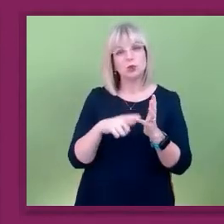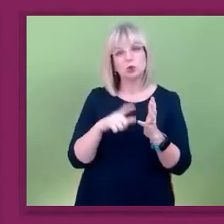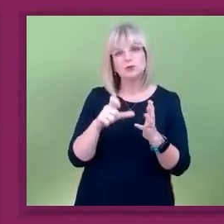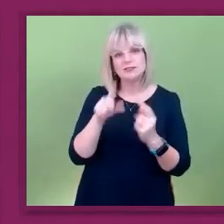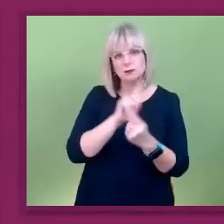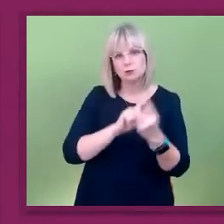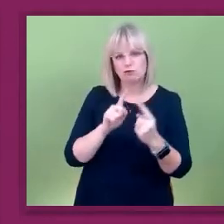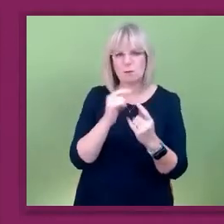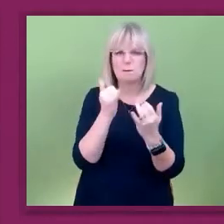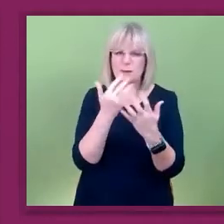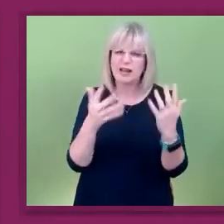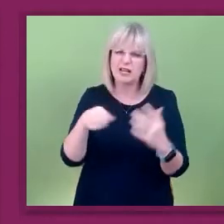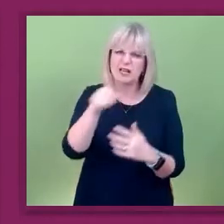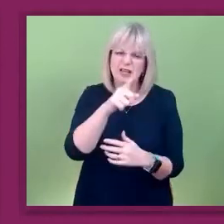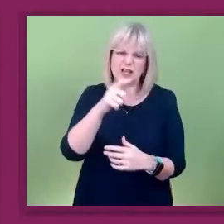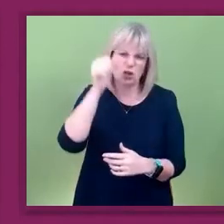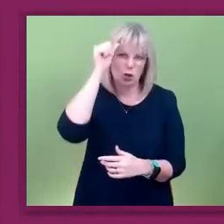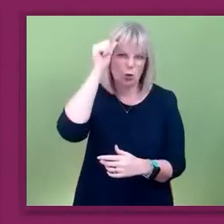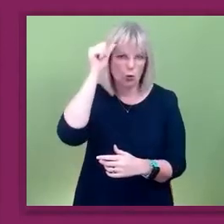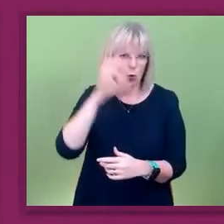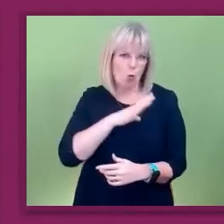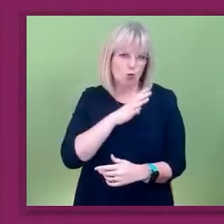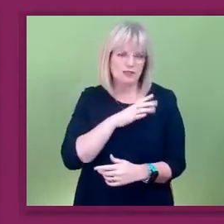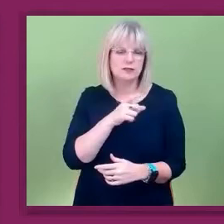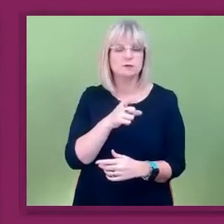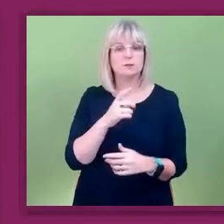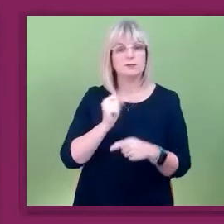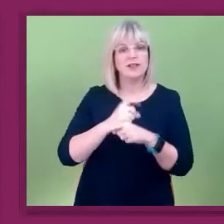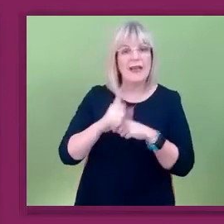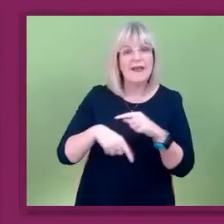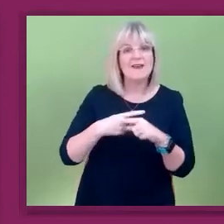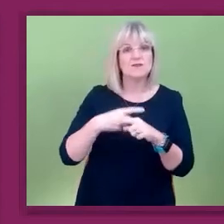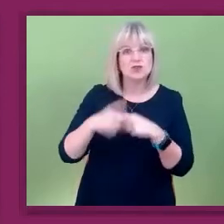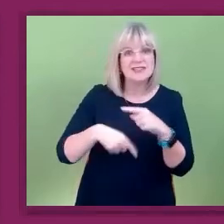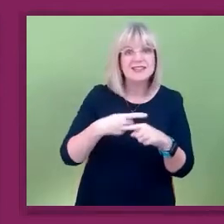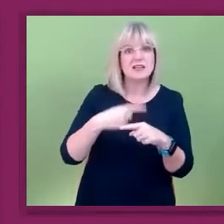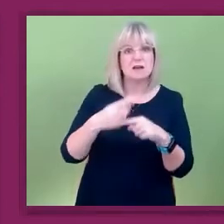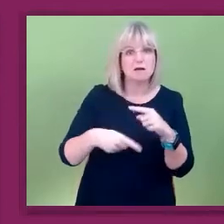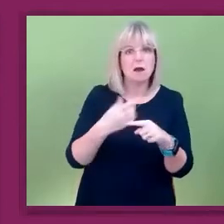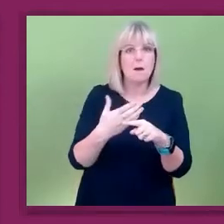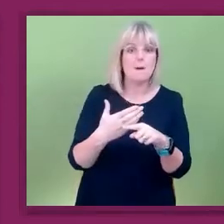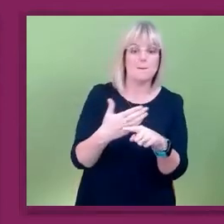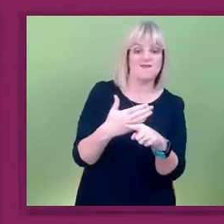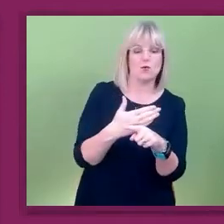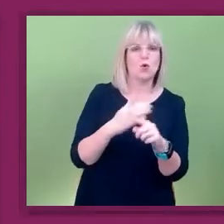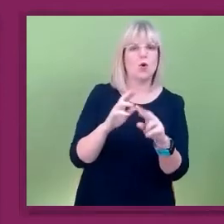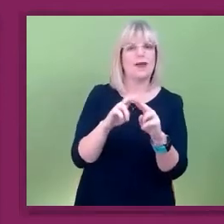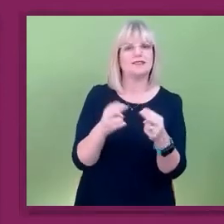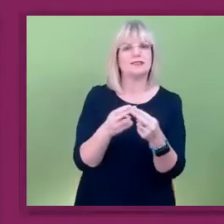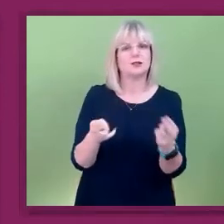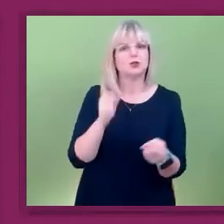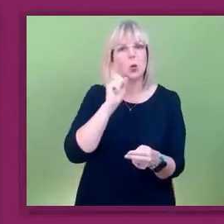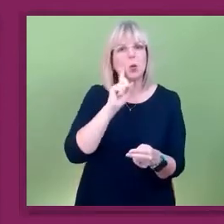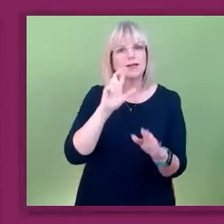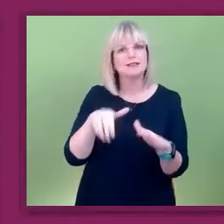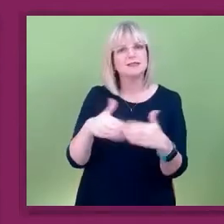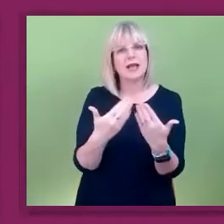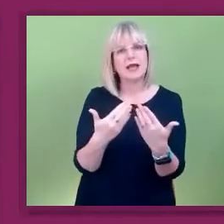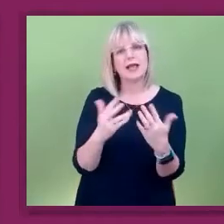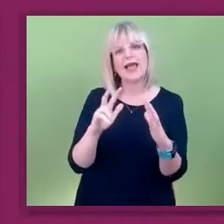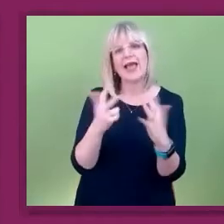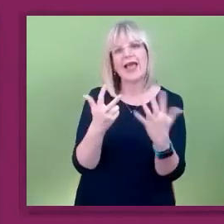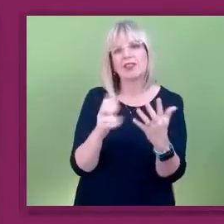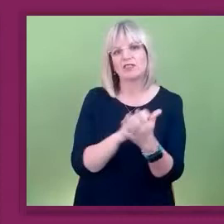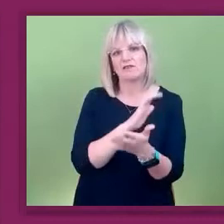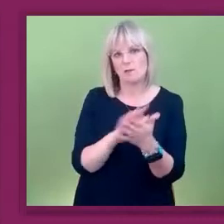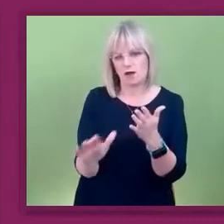is something that takes place annually every single year ahead of International Women's Day on the 8th of March. TUC as